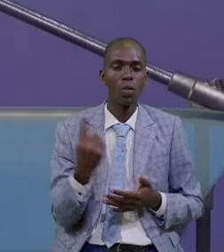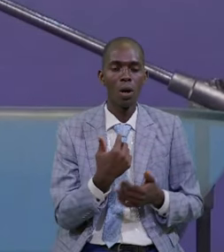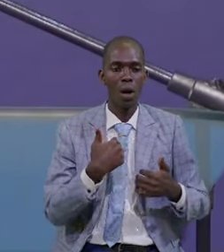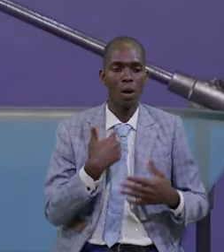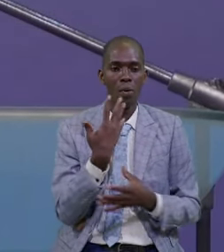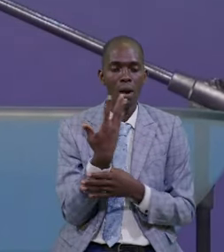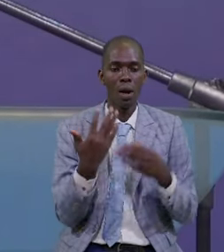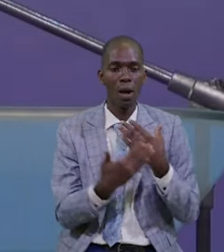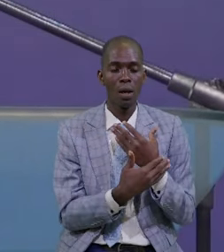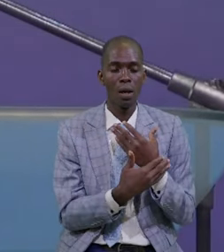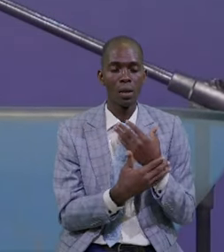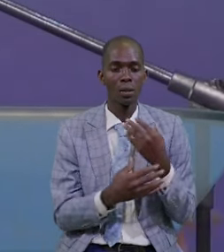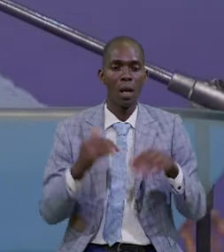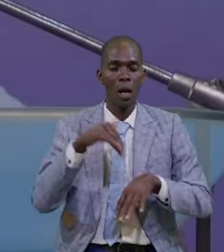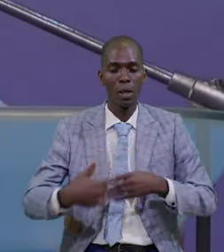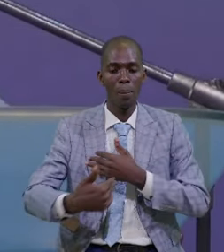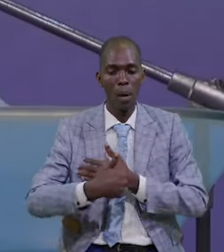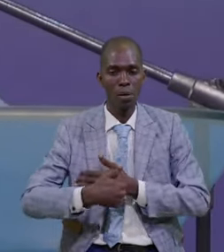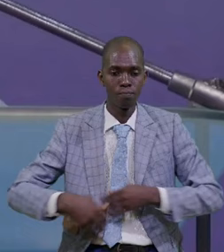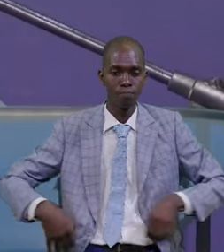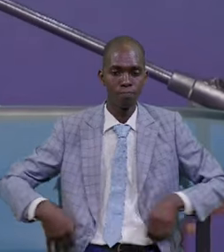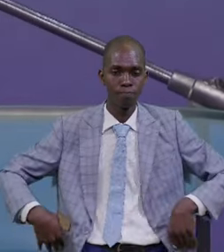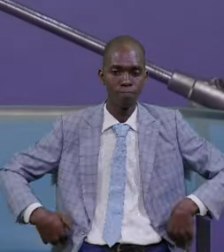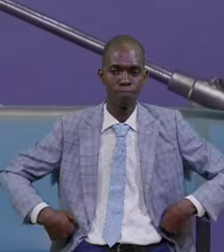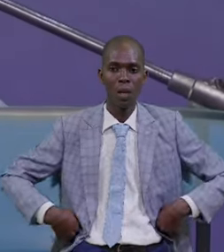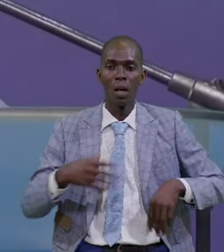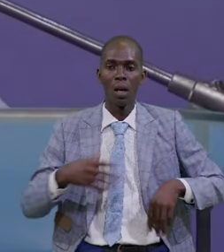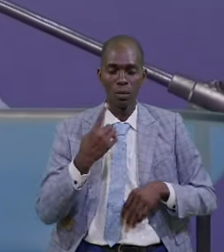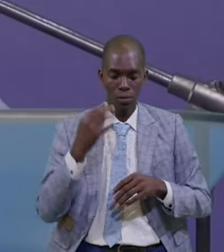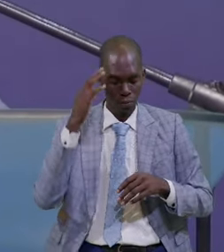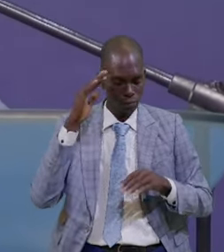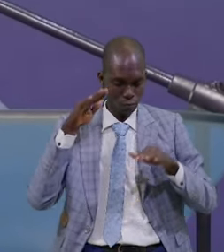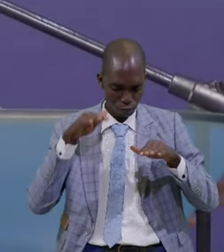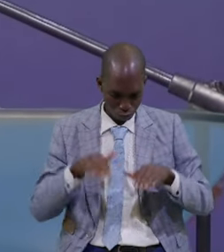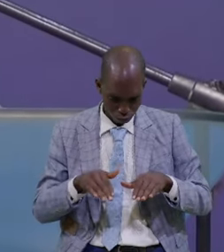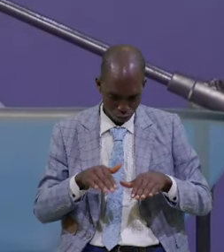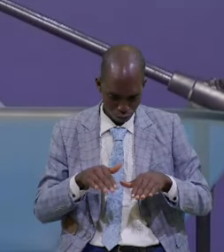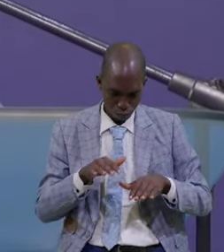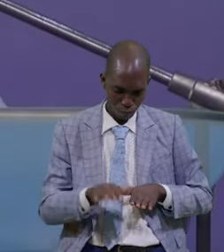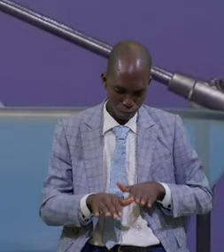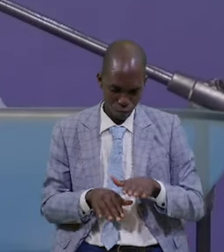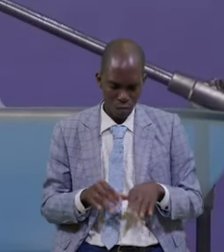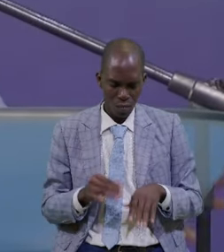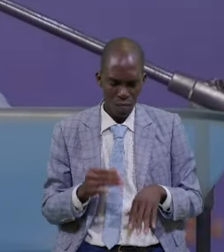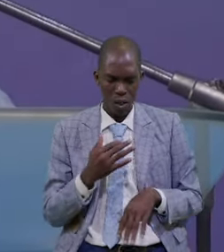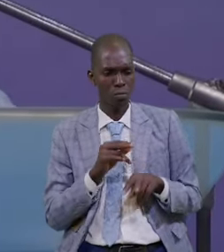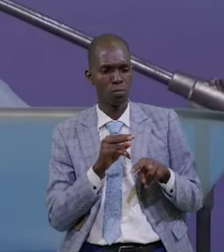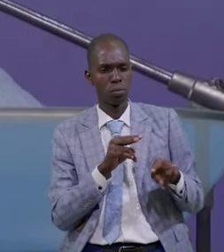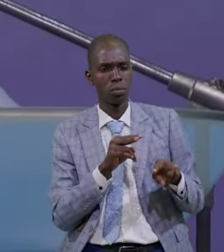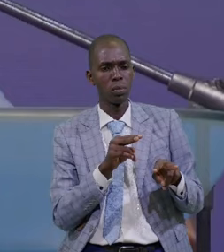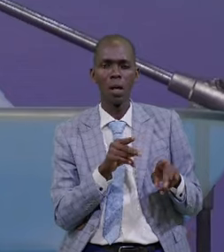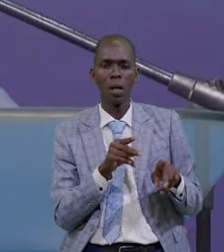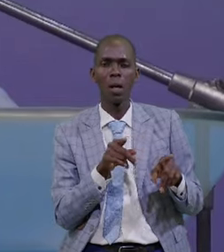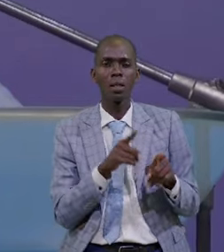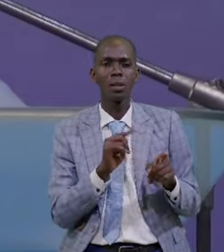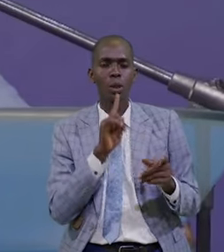back. He bends his head. Lowers his head. And I see that as the sign of